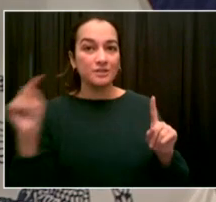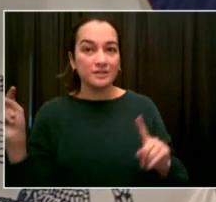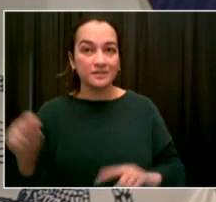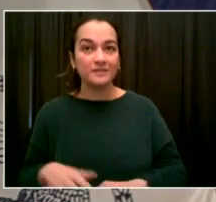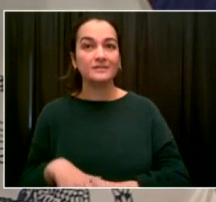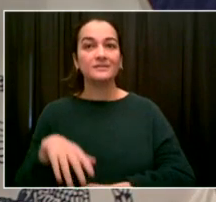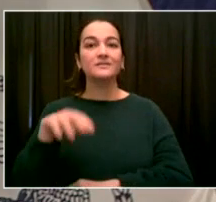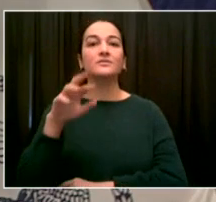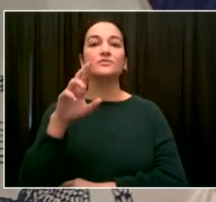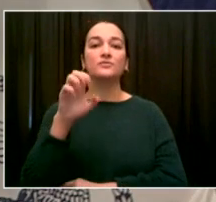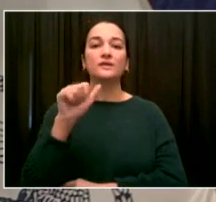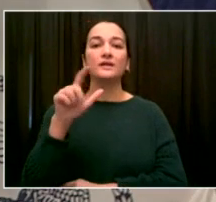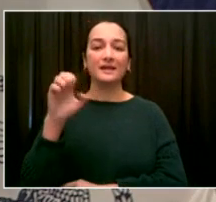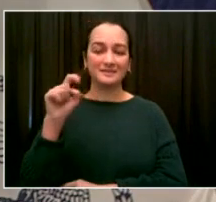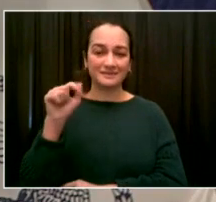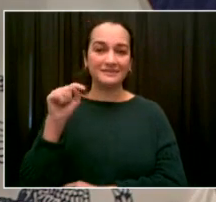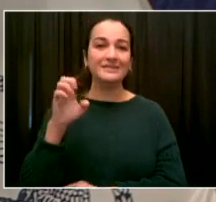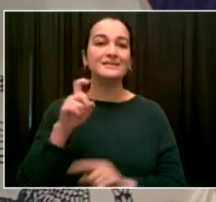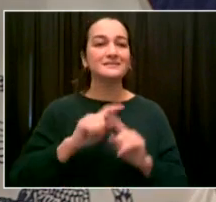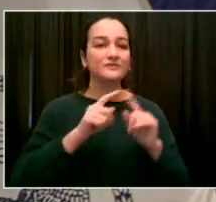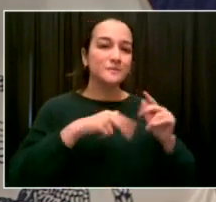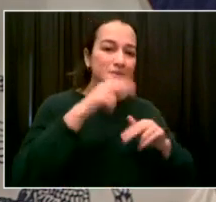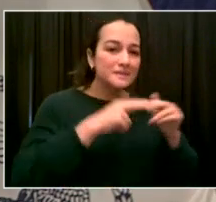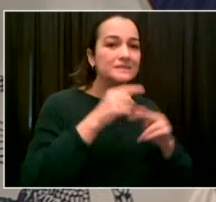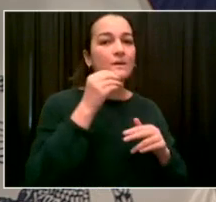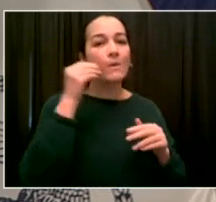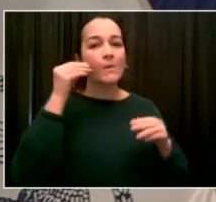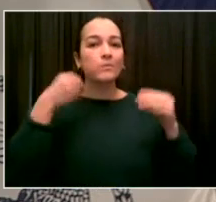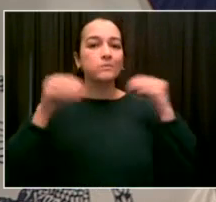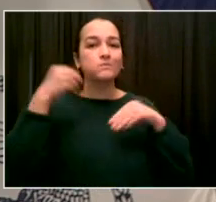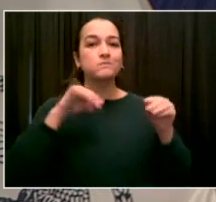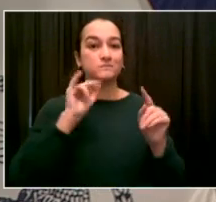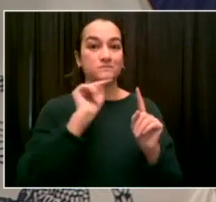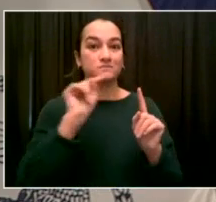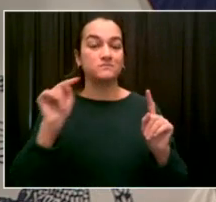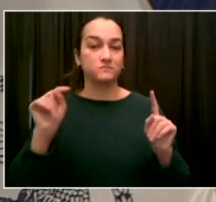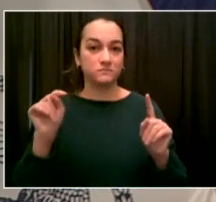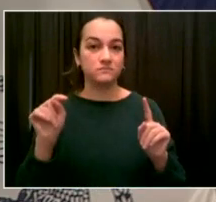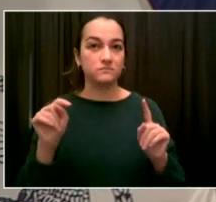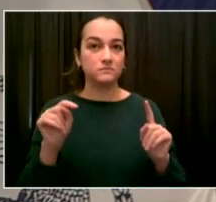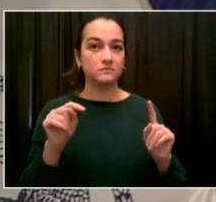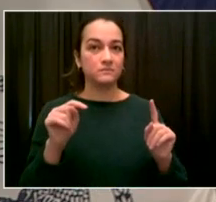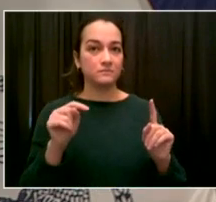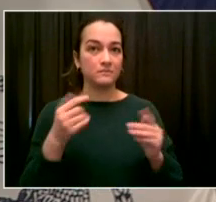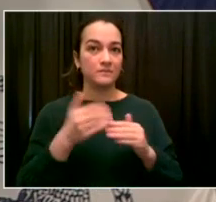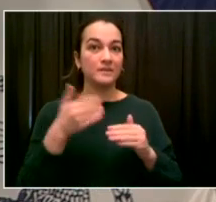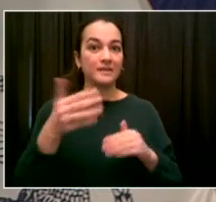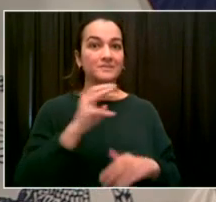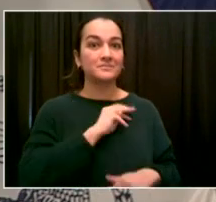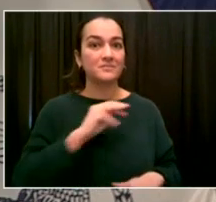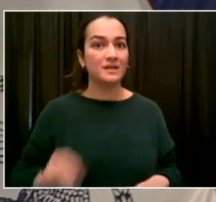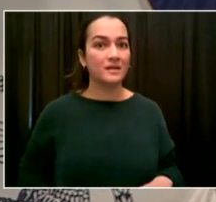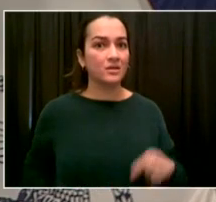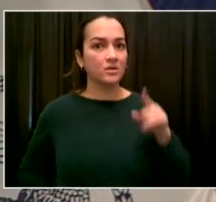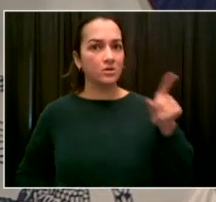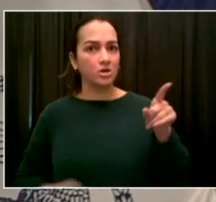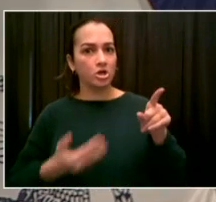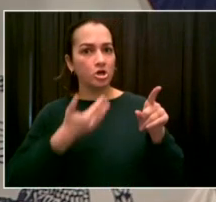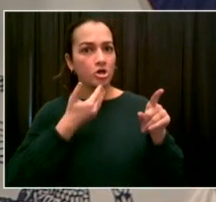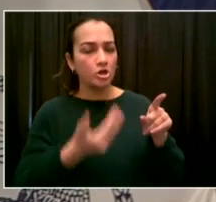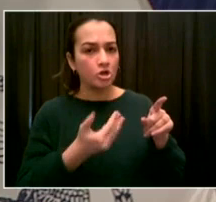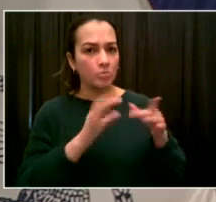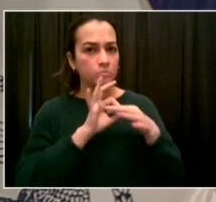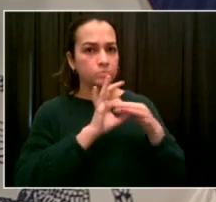communication with the incoming administration and the incoming mayor. And many of them told me that they felt that there was sort of an arm's length or